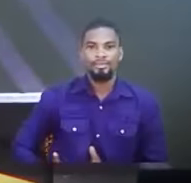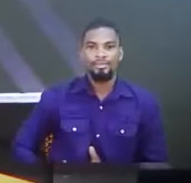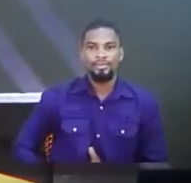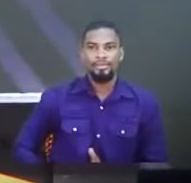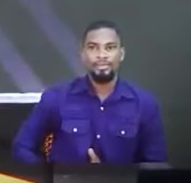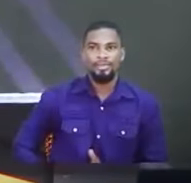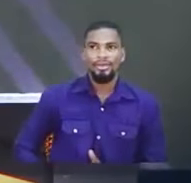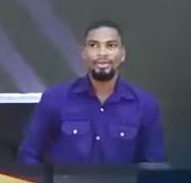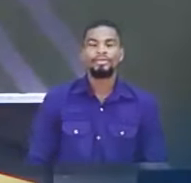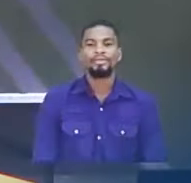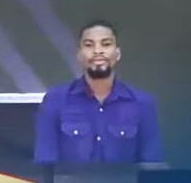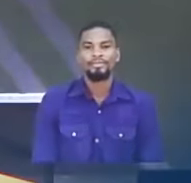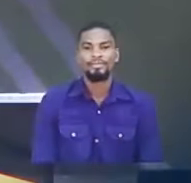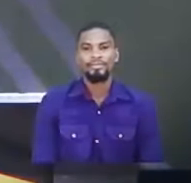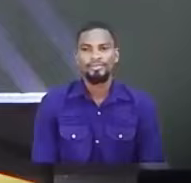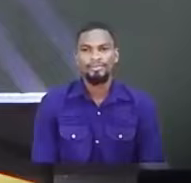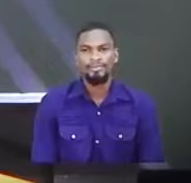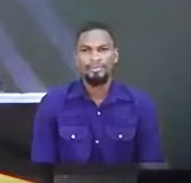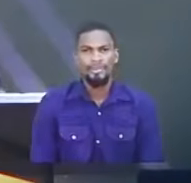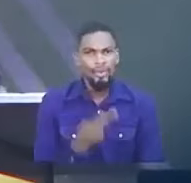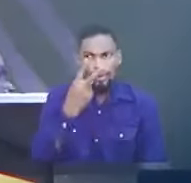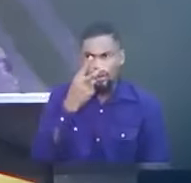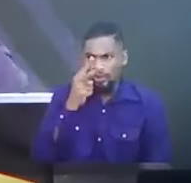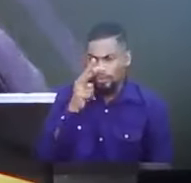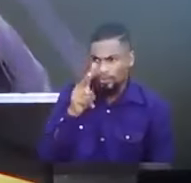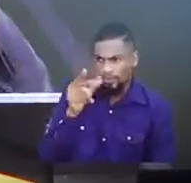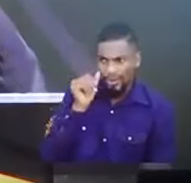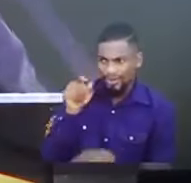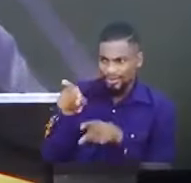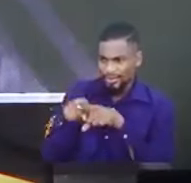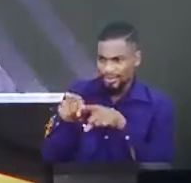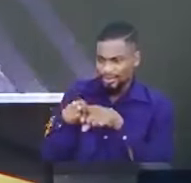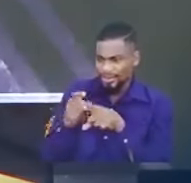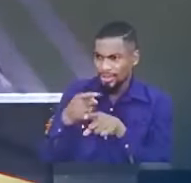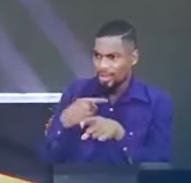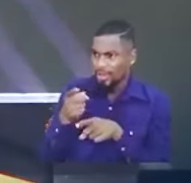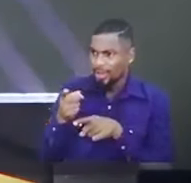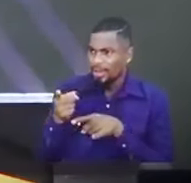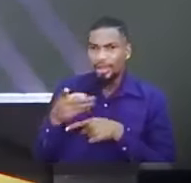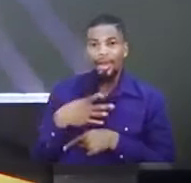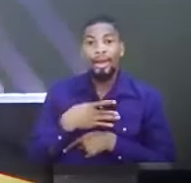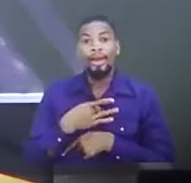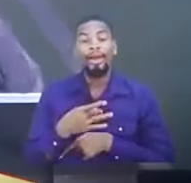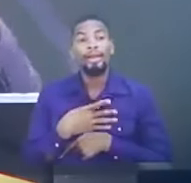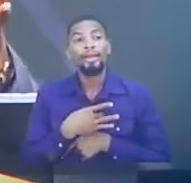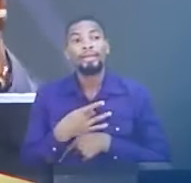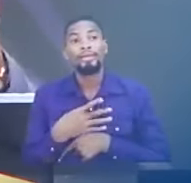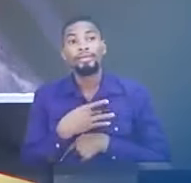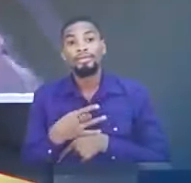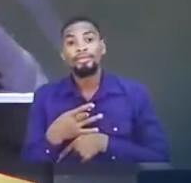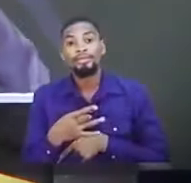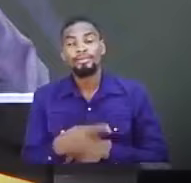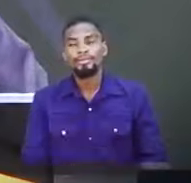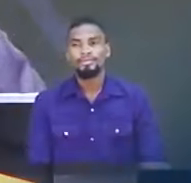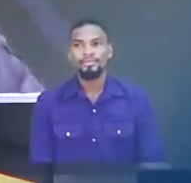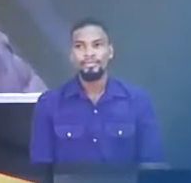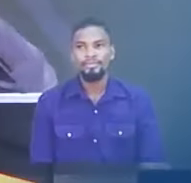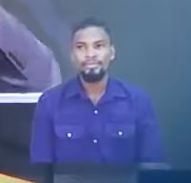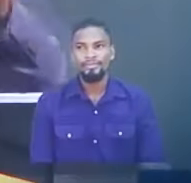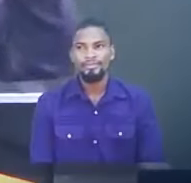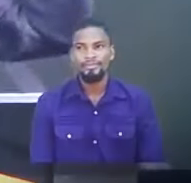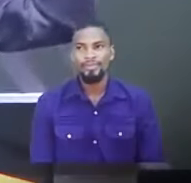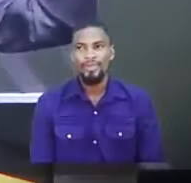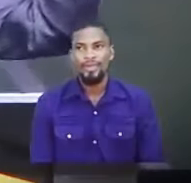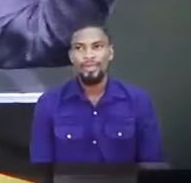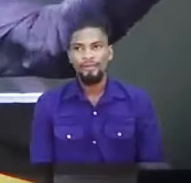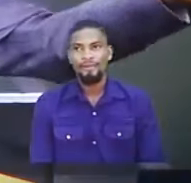on account of her beauty. Usually those days, even now, you go to the palace and all the king's